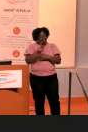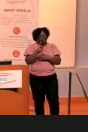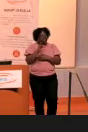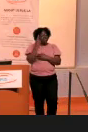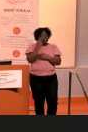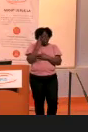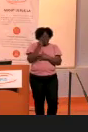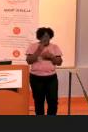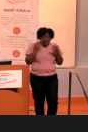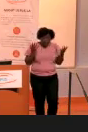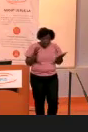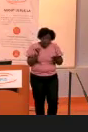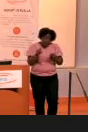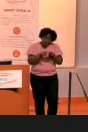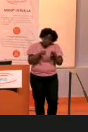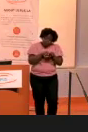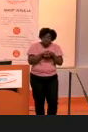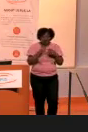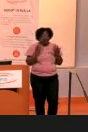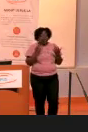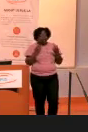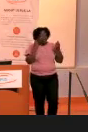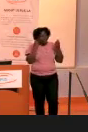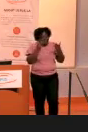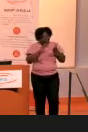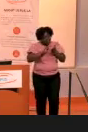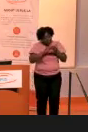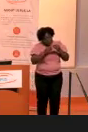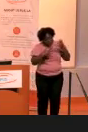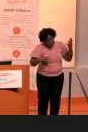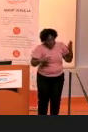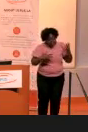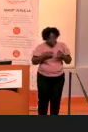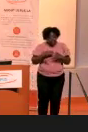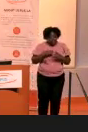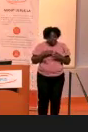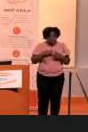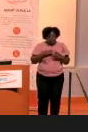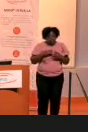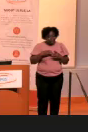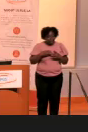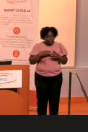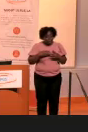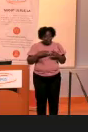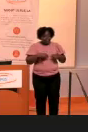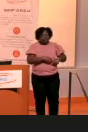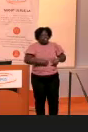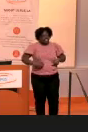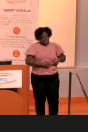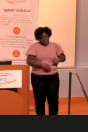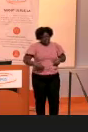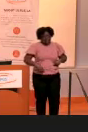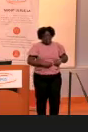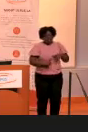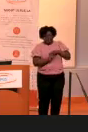reasons for that. I think also it's a little bit hard. A lot of our medications cause a lot of stomach symptoms.